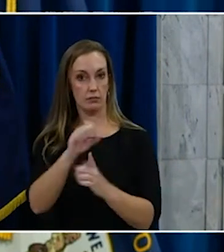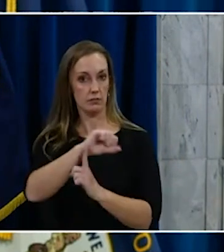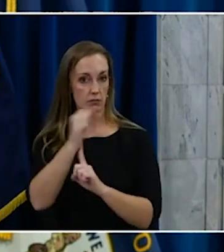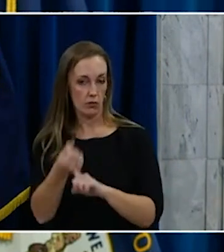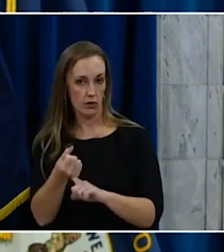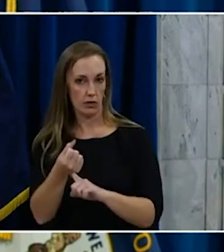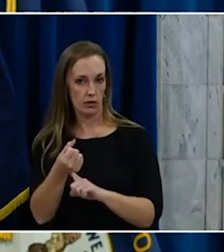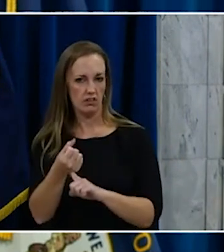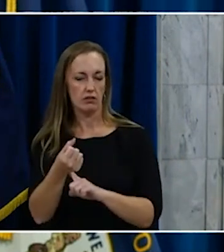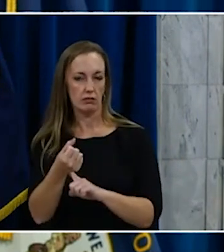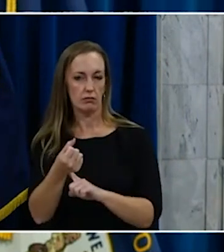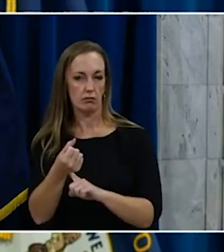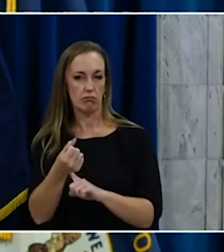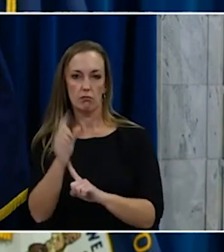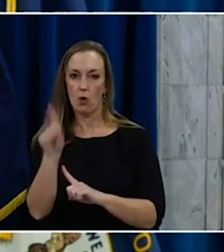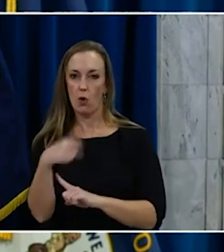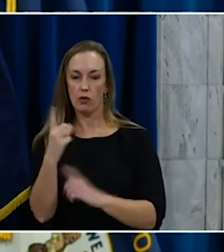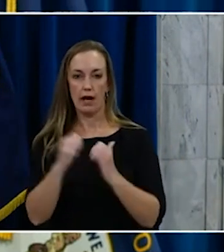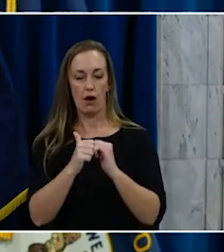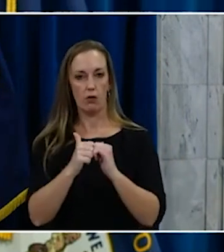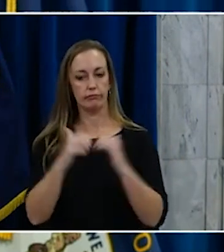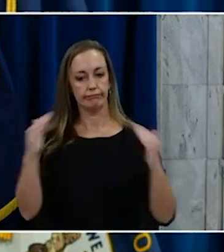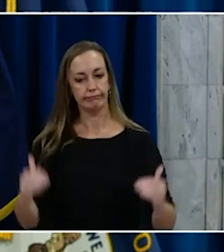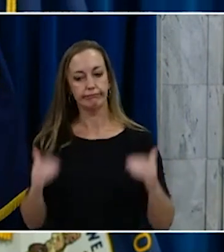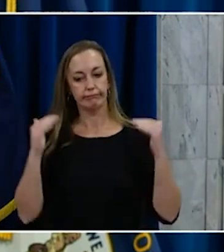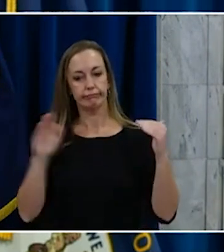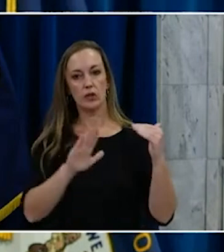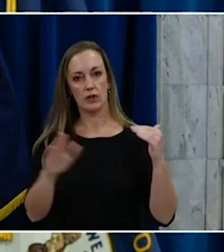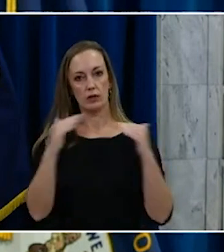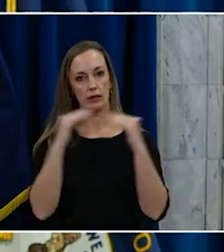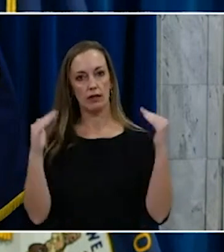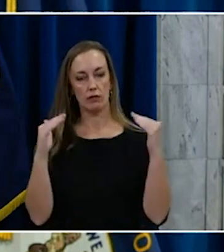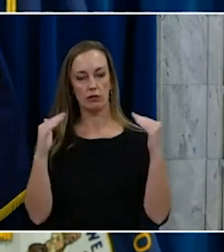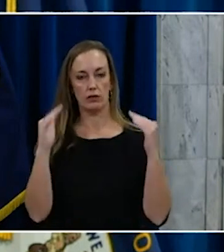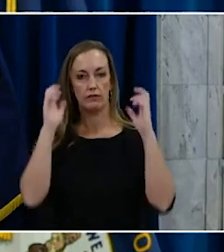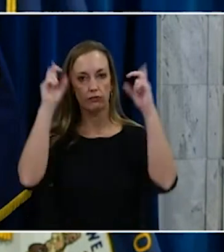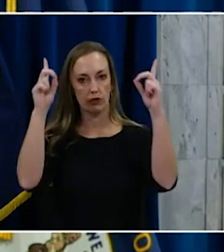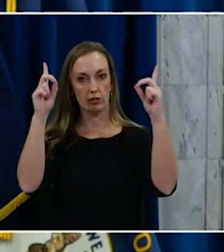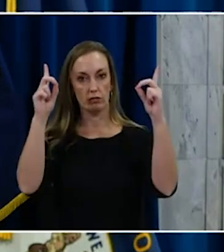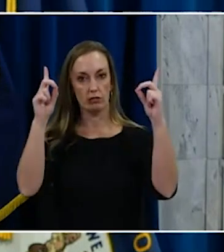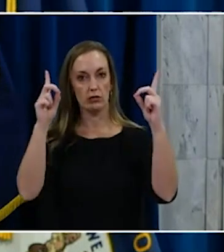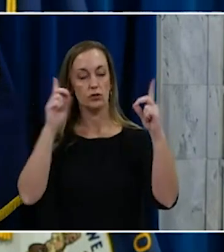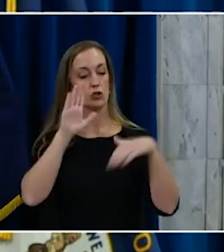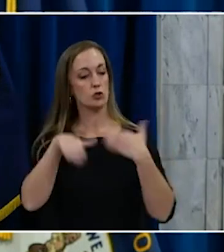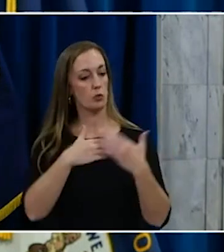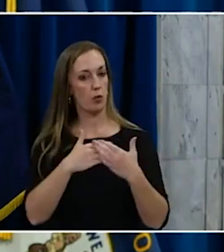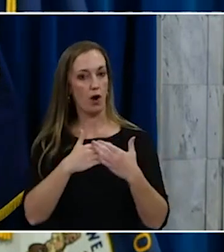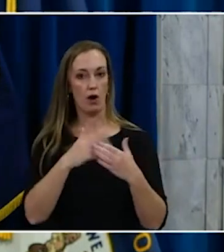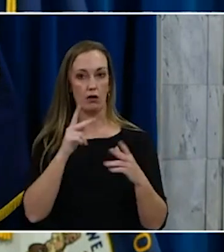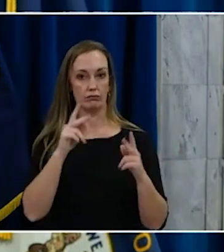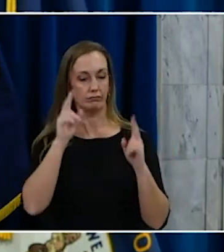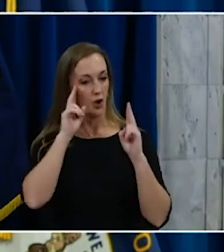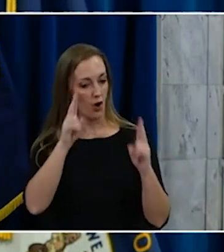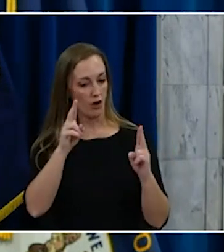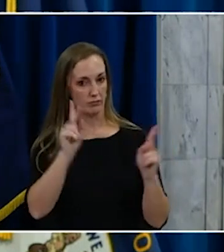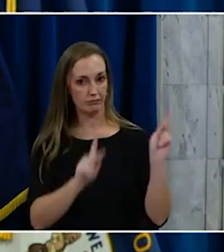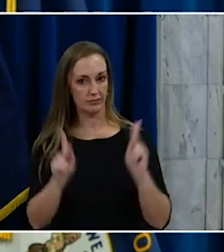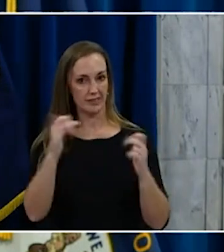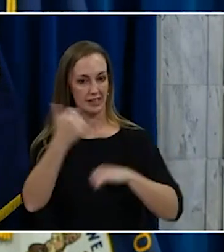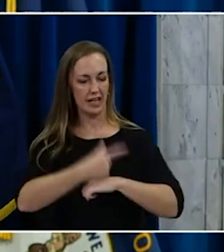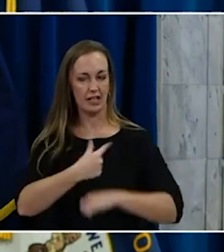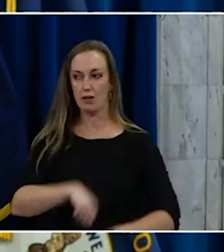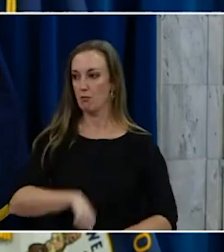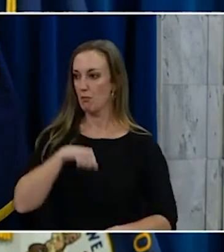situation than by improving their level of education. To all the honorees today, I'm so proud of you. I'm